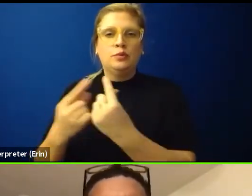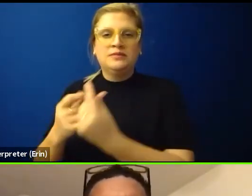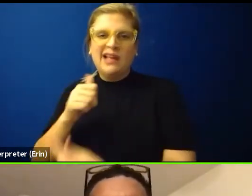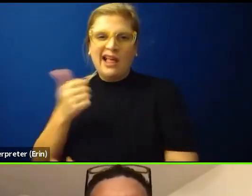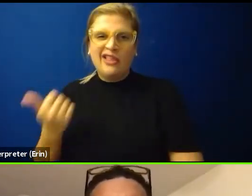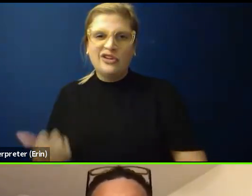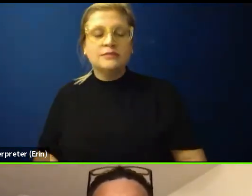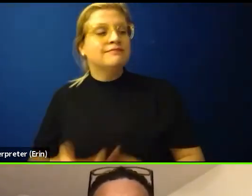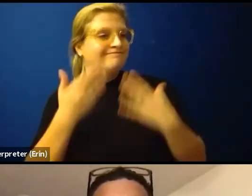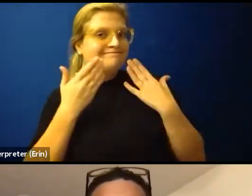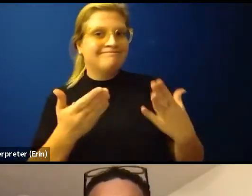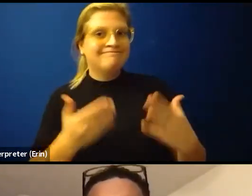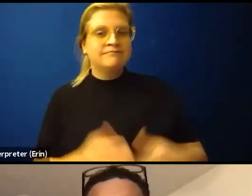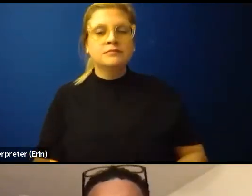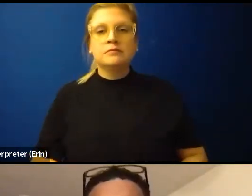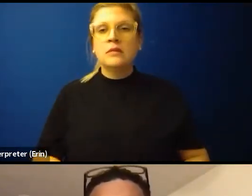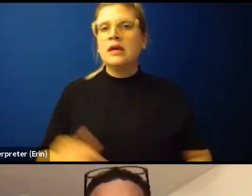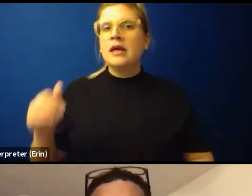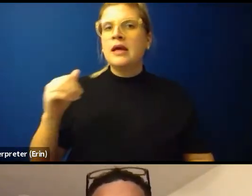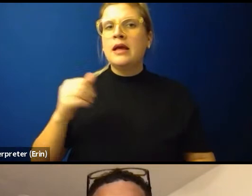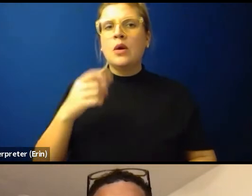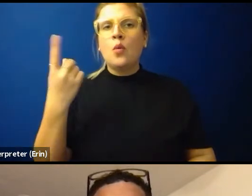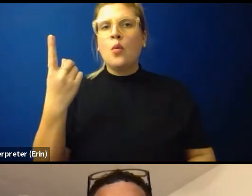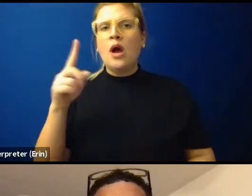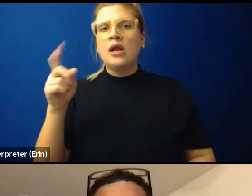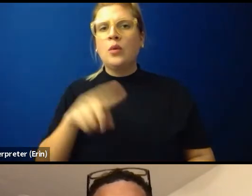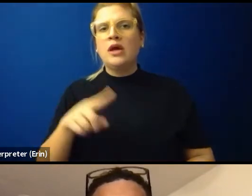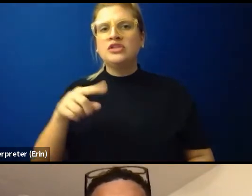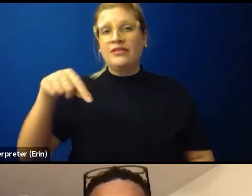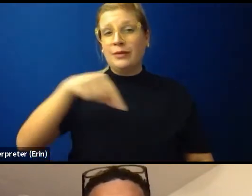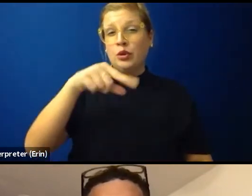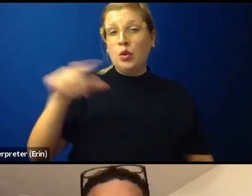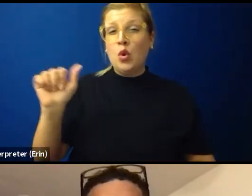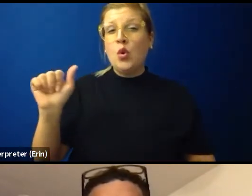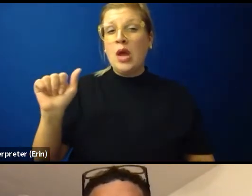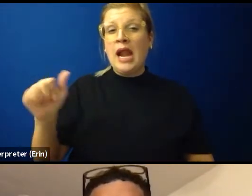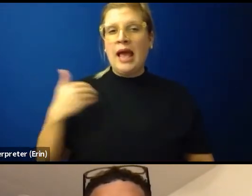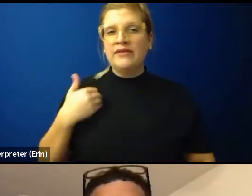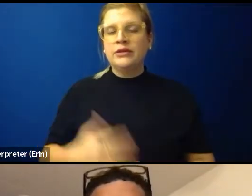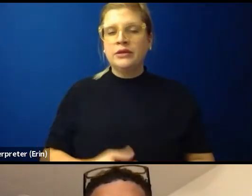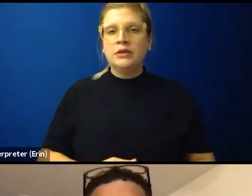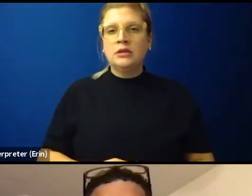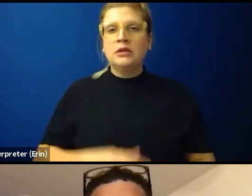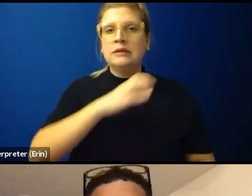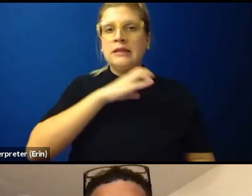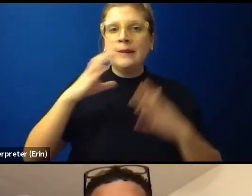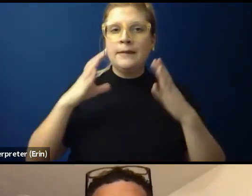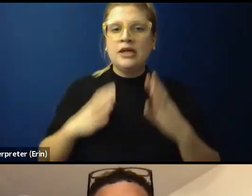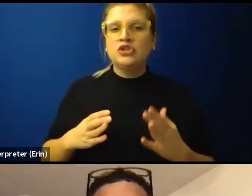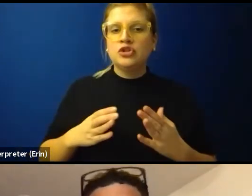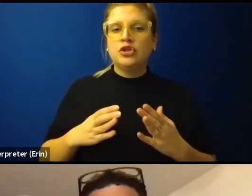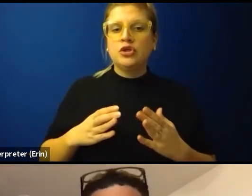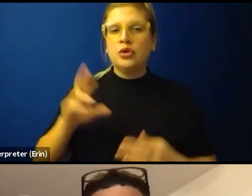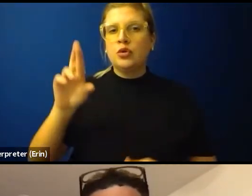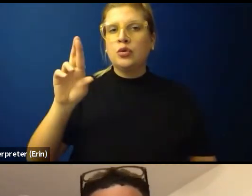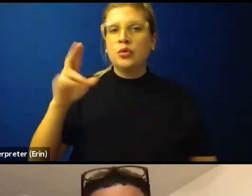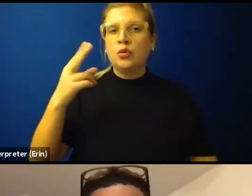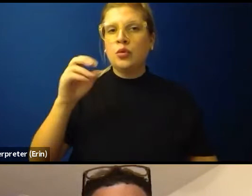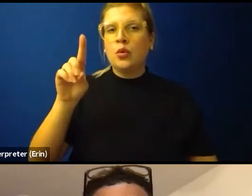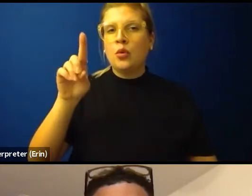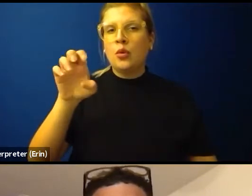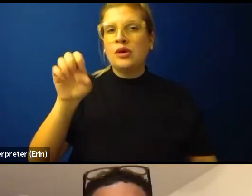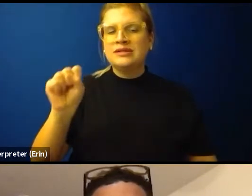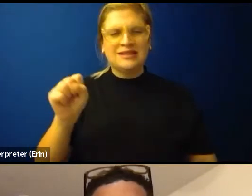All right. Thank you. And then we have one question in the Q&A. Commissioner-elect Rhodes, is there a reason why you're